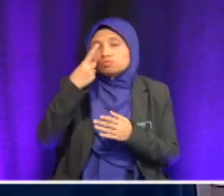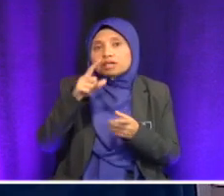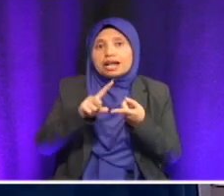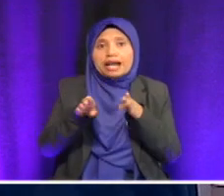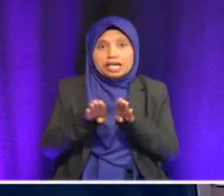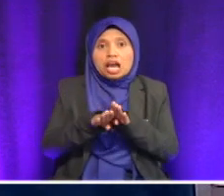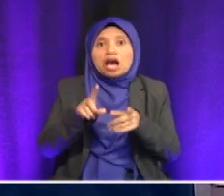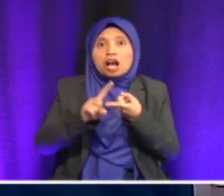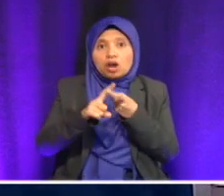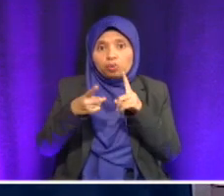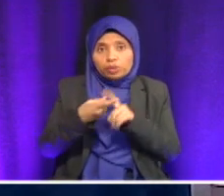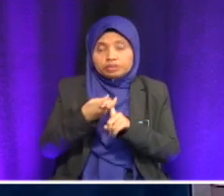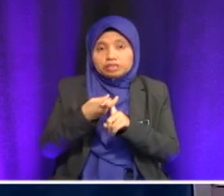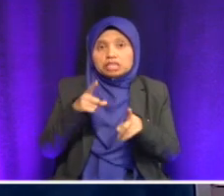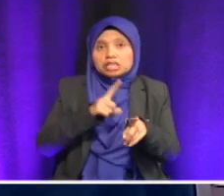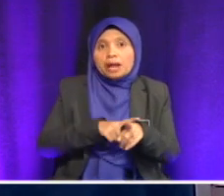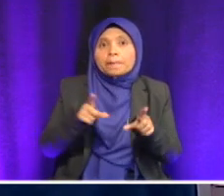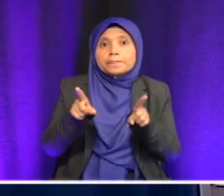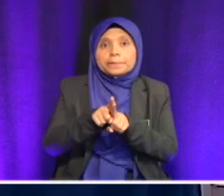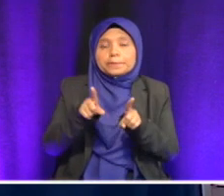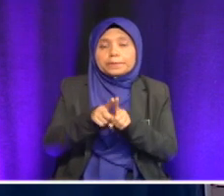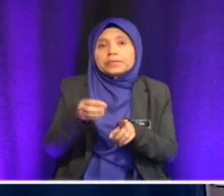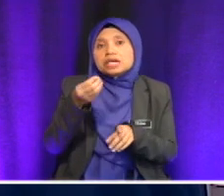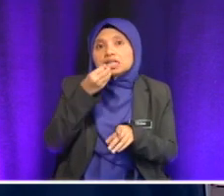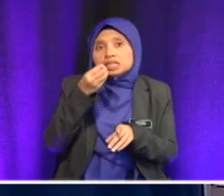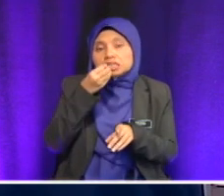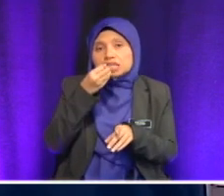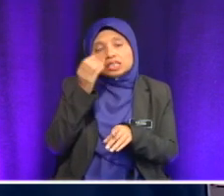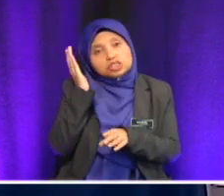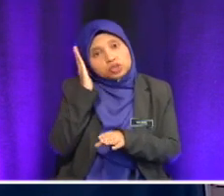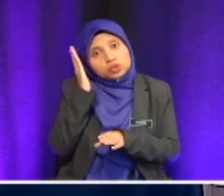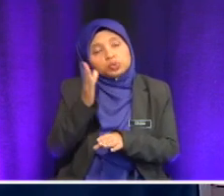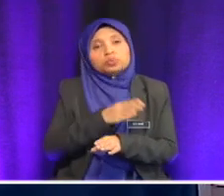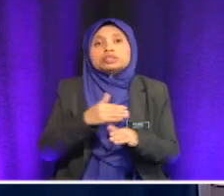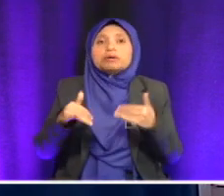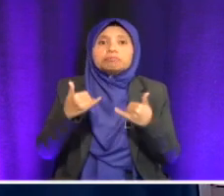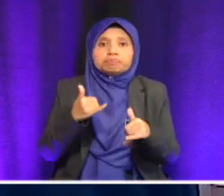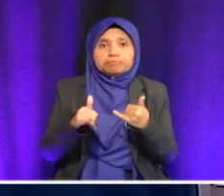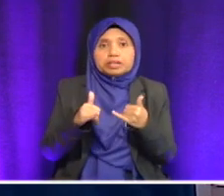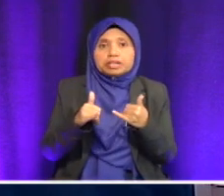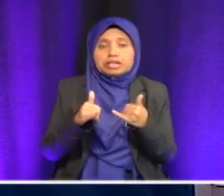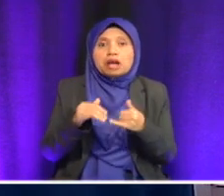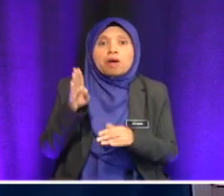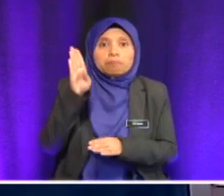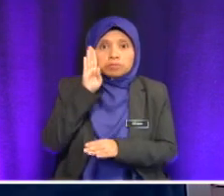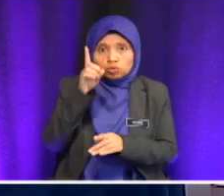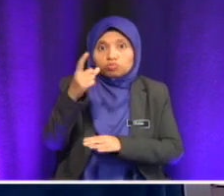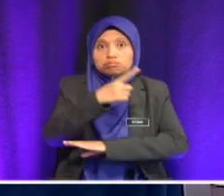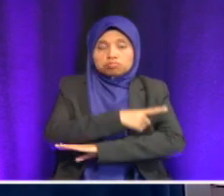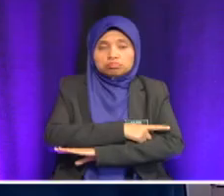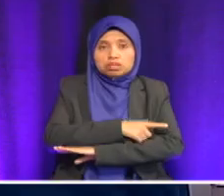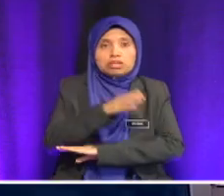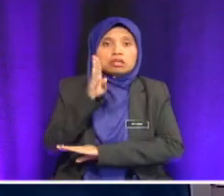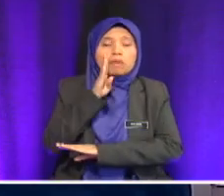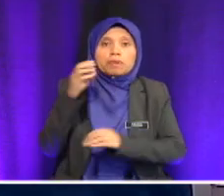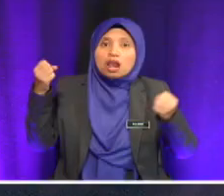pair love spending all their time together, eating, sleeping, and playing. Then one day, Bella had an accident. For the entire 3 weeks